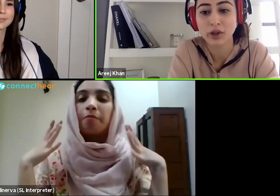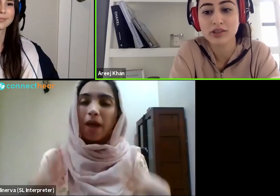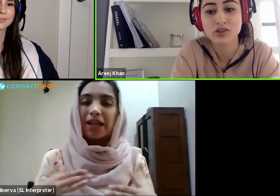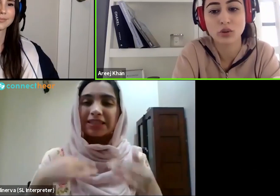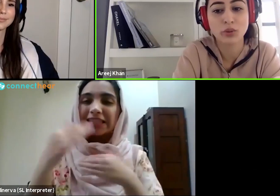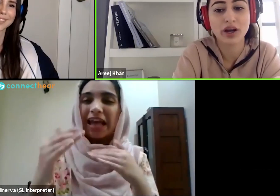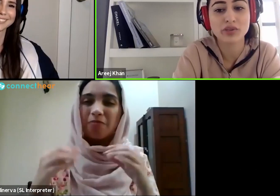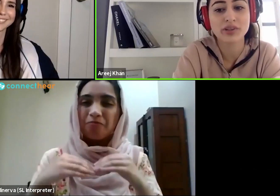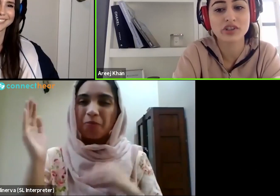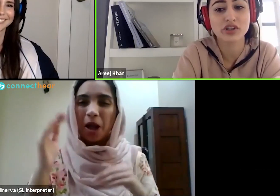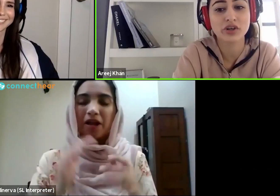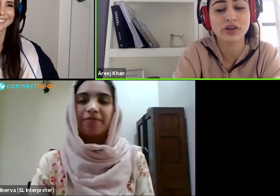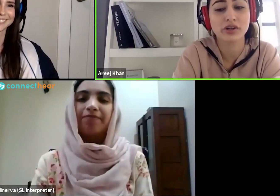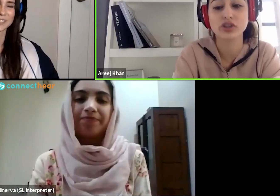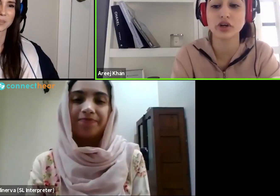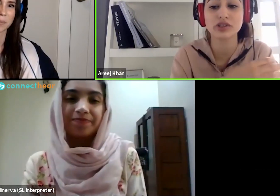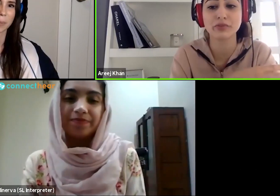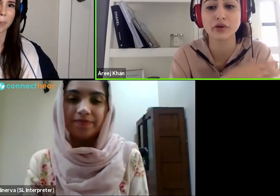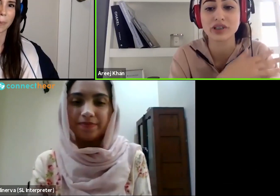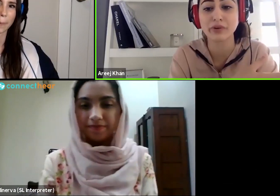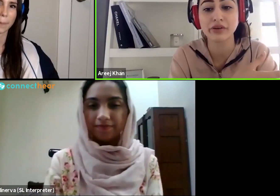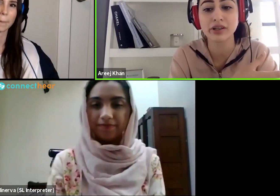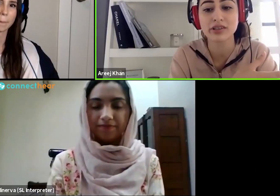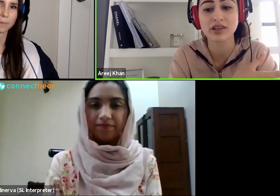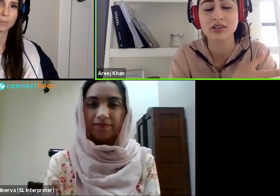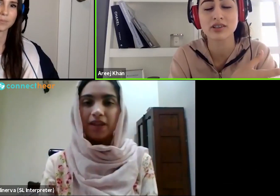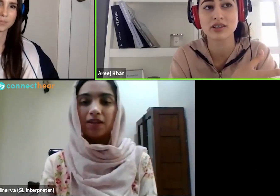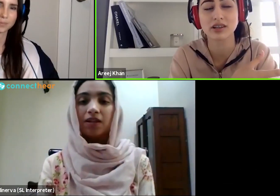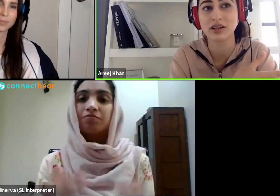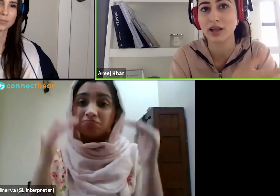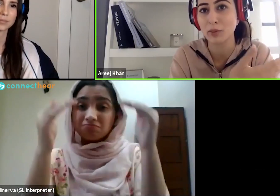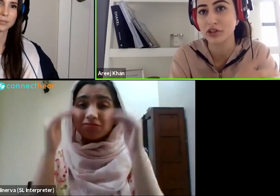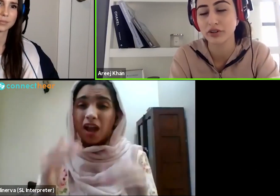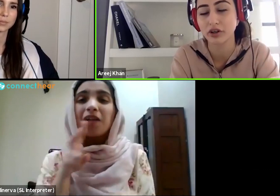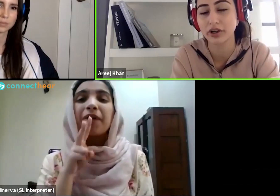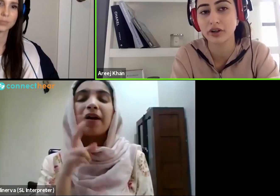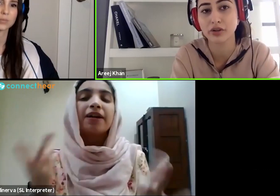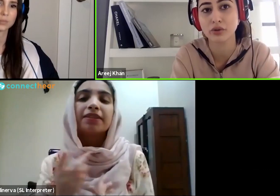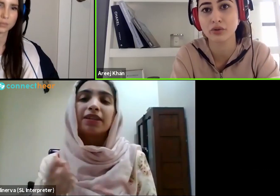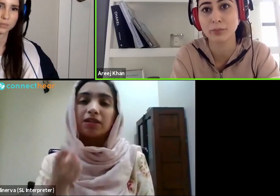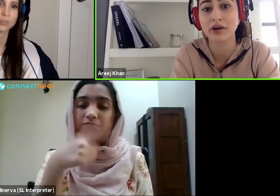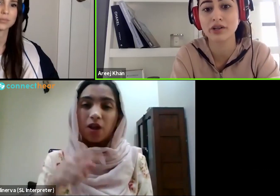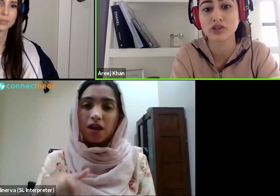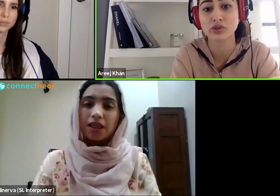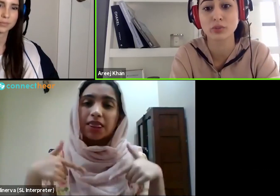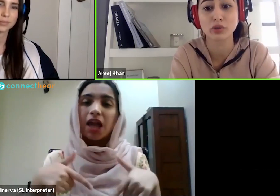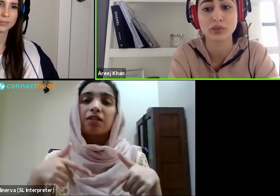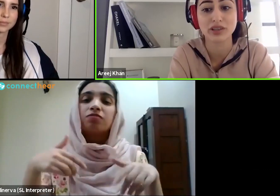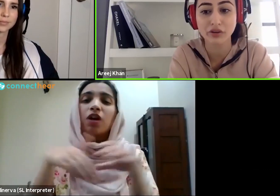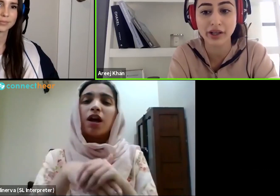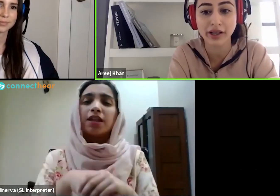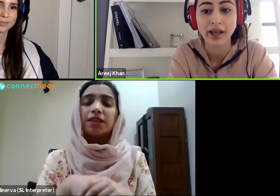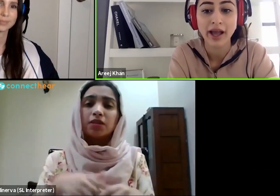next point. So I just wanted to share some of your experience, because like I mentioned earlier, that you're married to someone